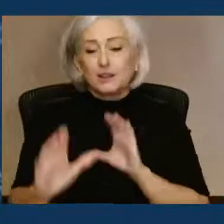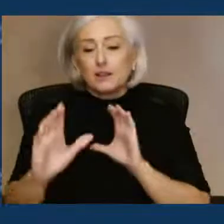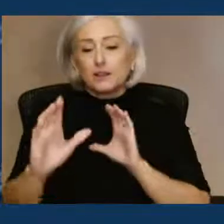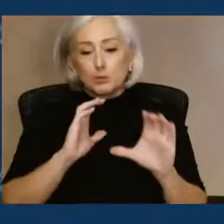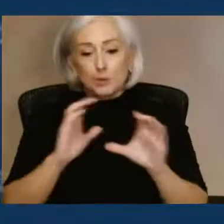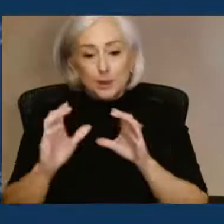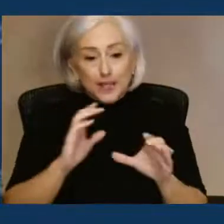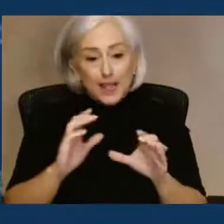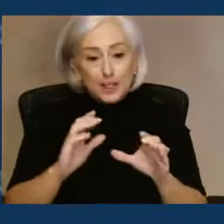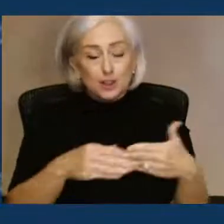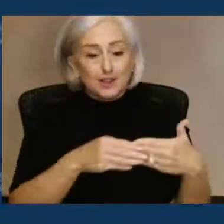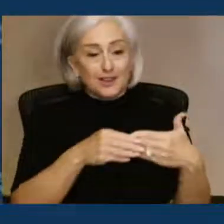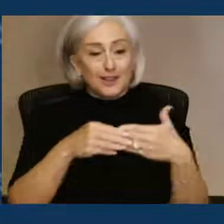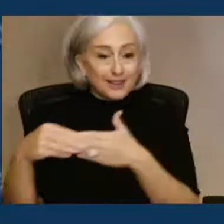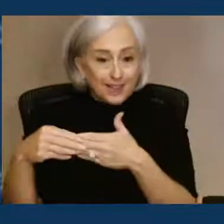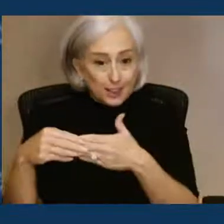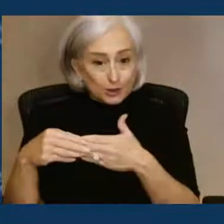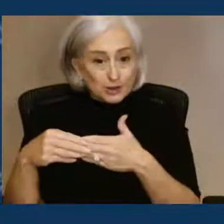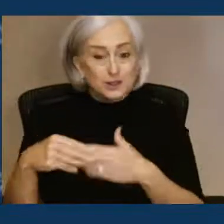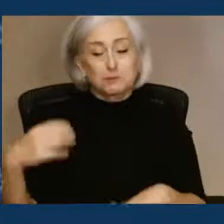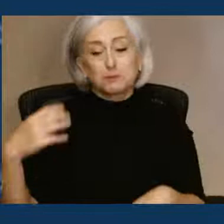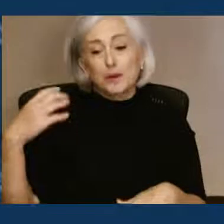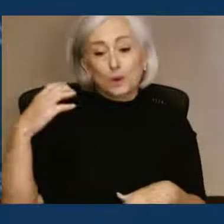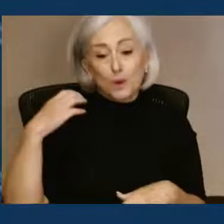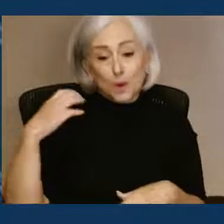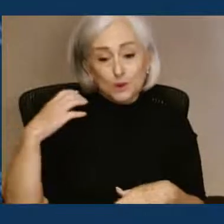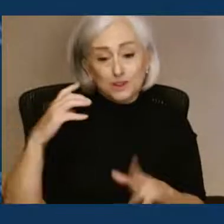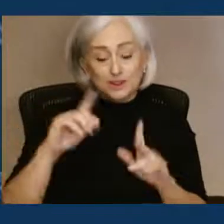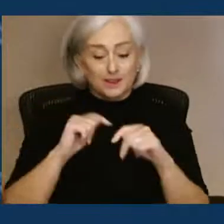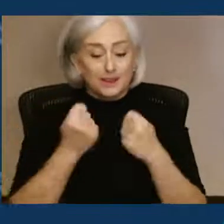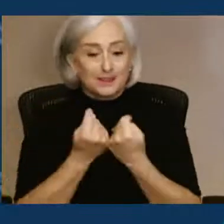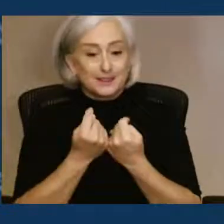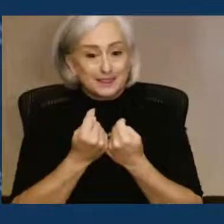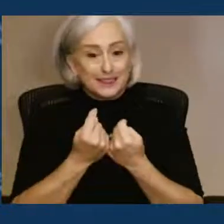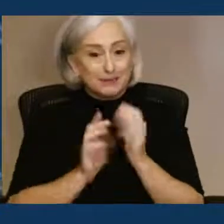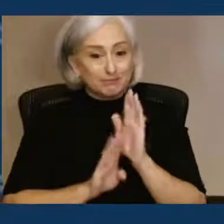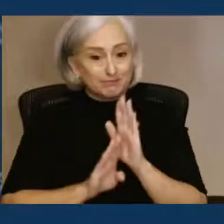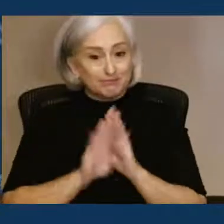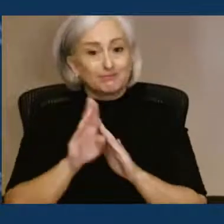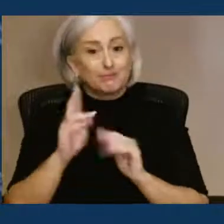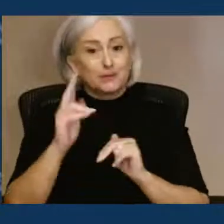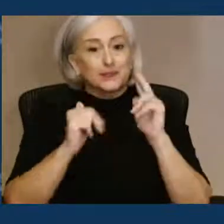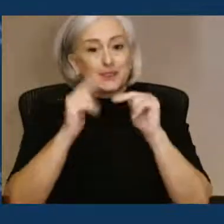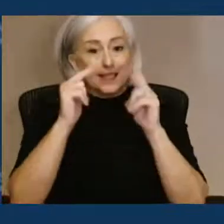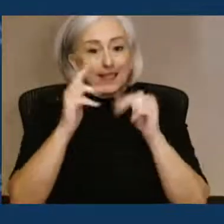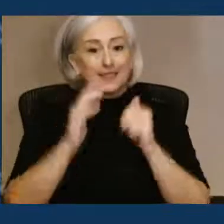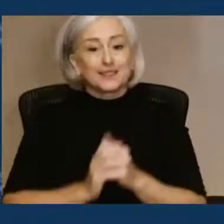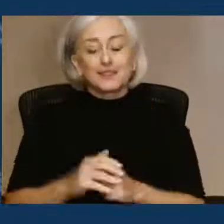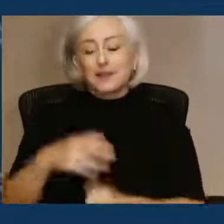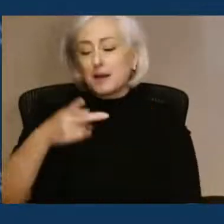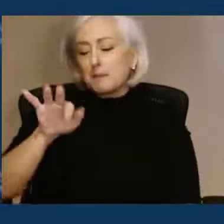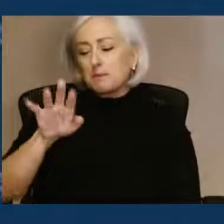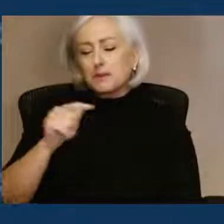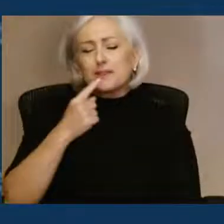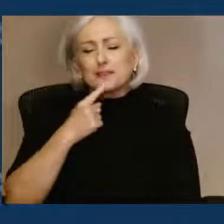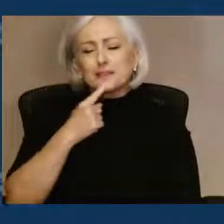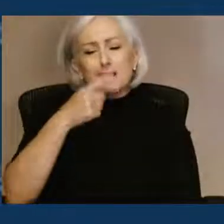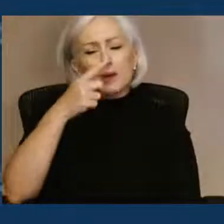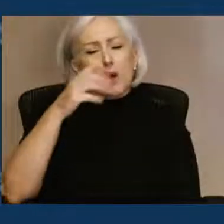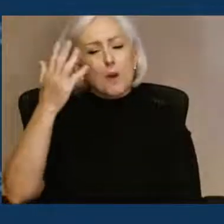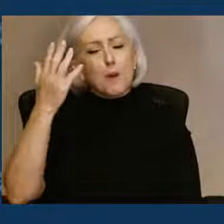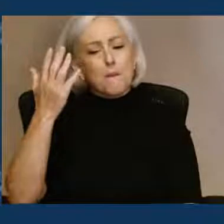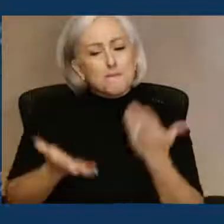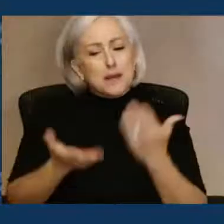coaching as well as team building. Then the Pivot staff suggested that we get together on our own to develop